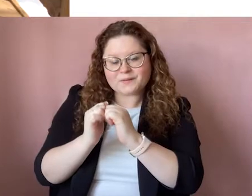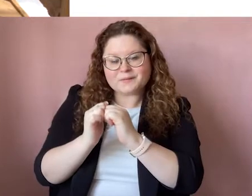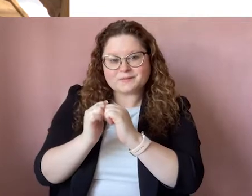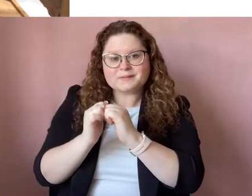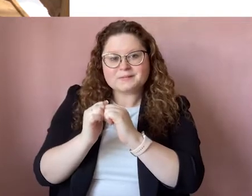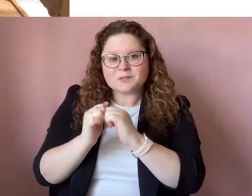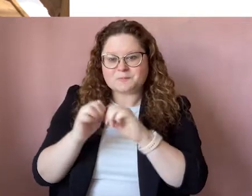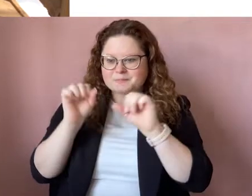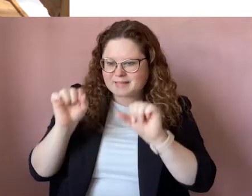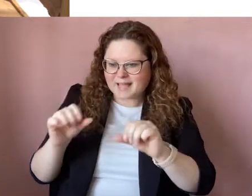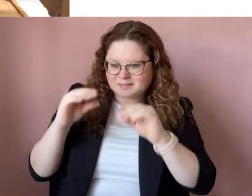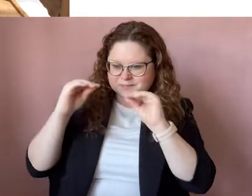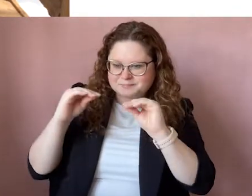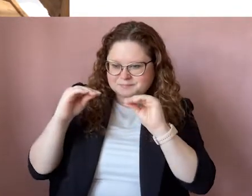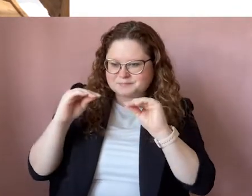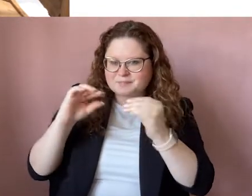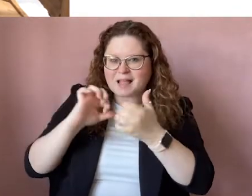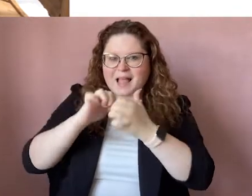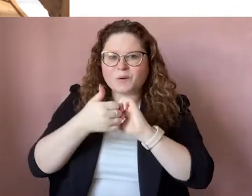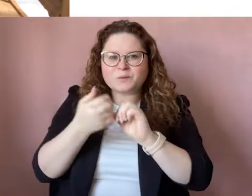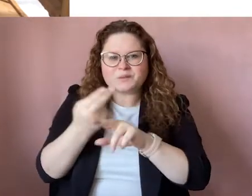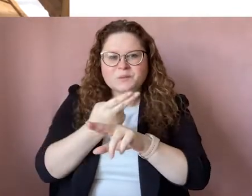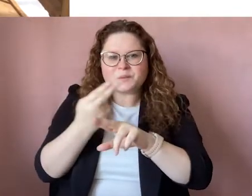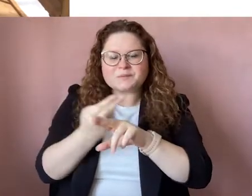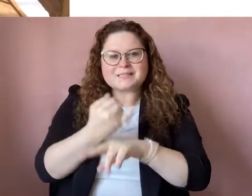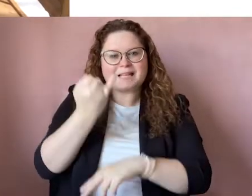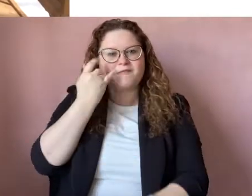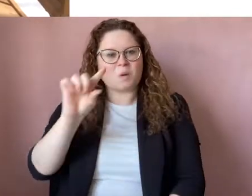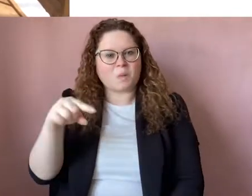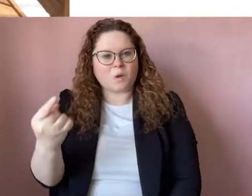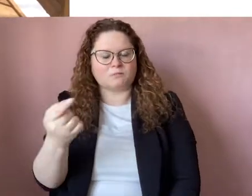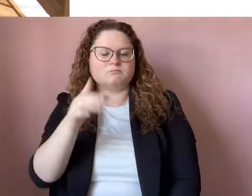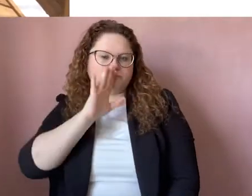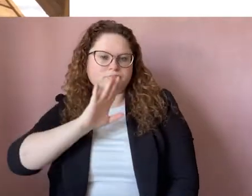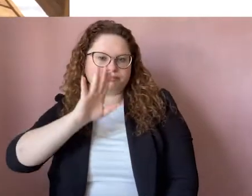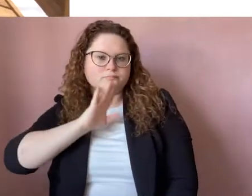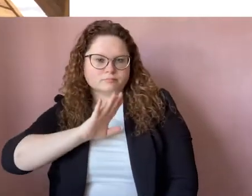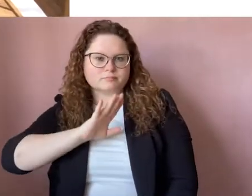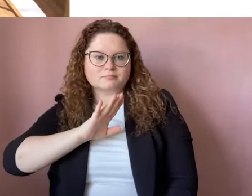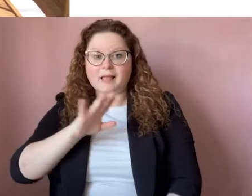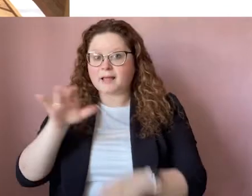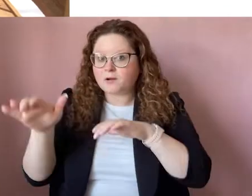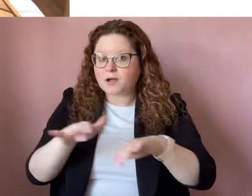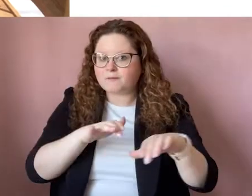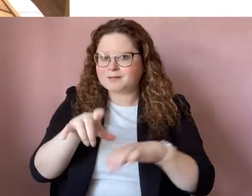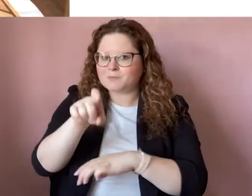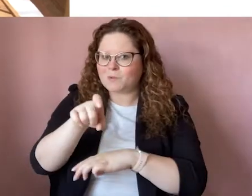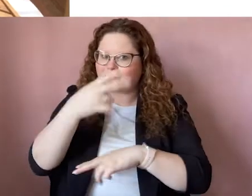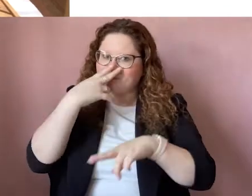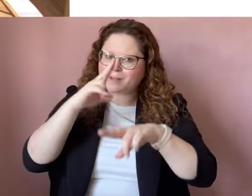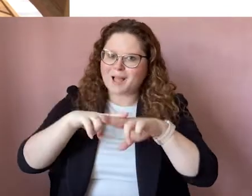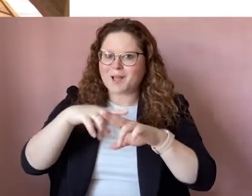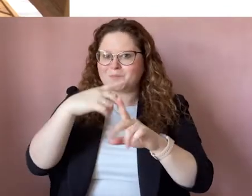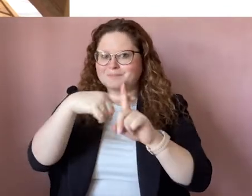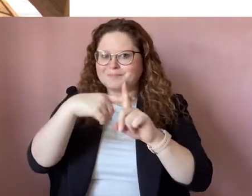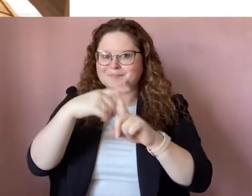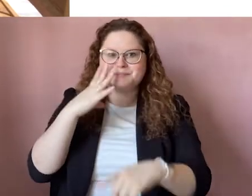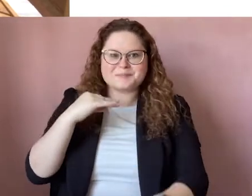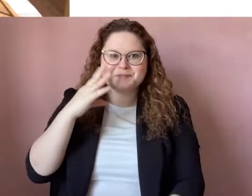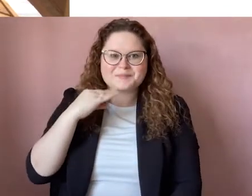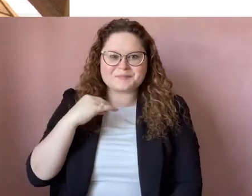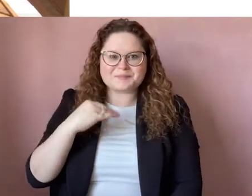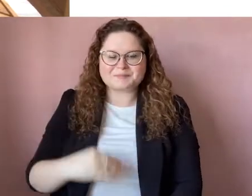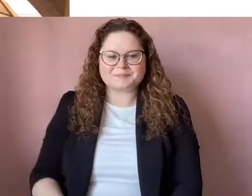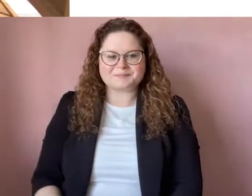understand how this puzzle is solved and they're not getting frustrated. We want these activities to be a positive experience for our